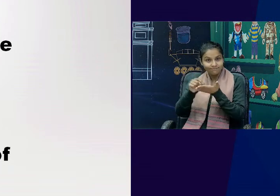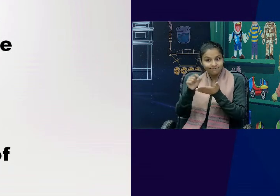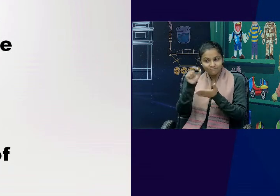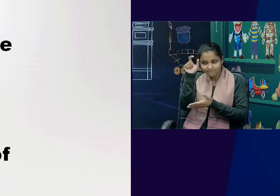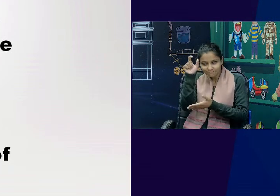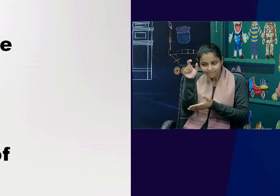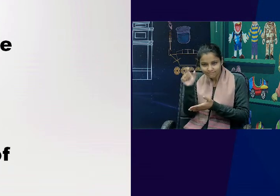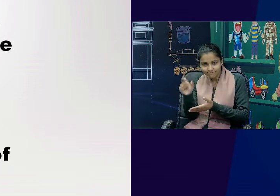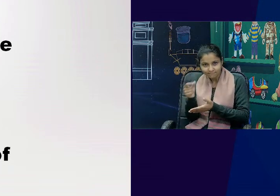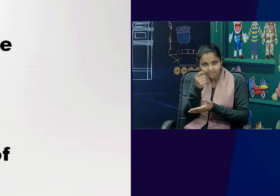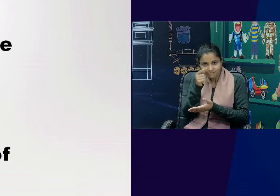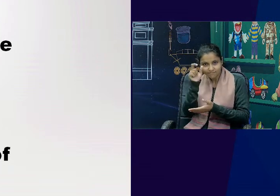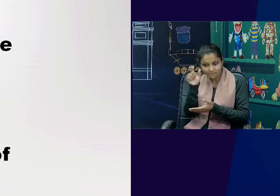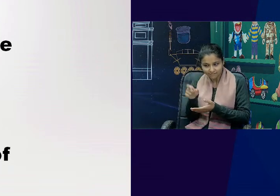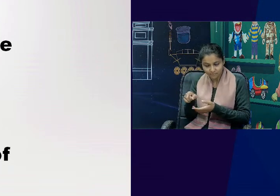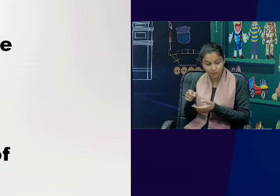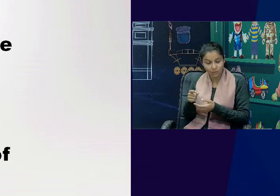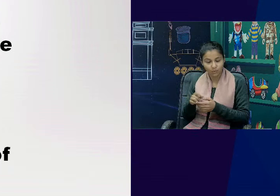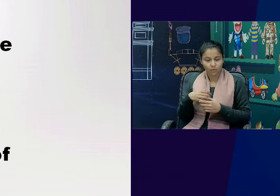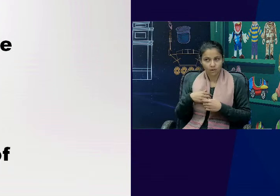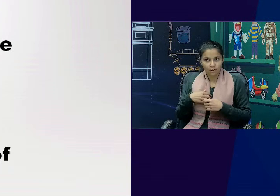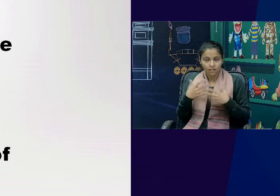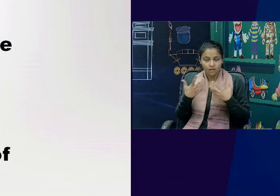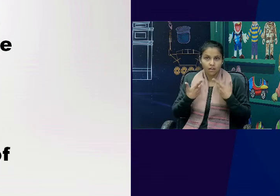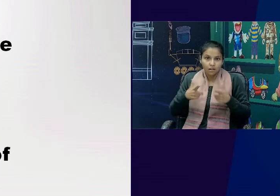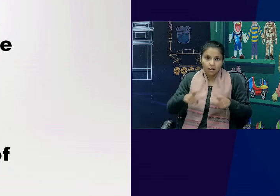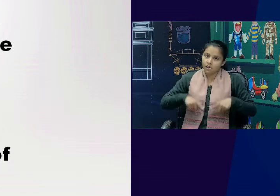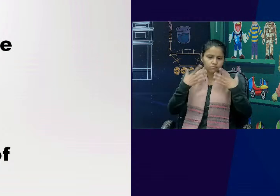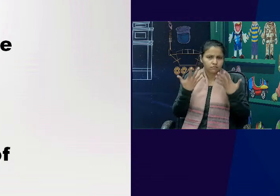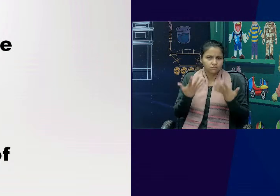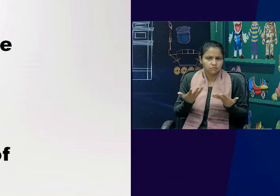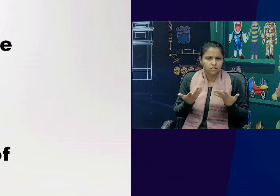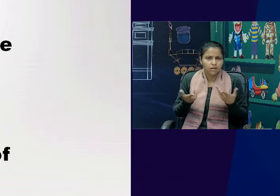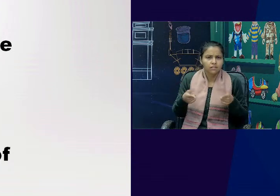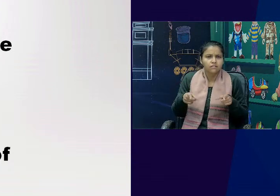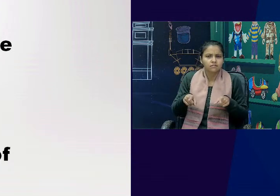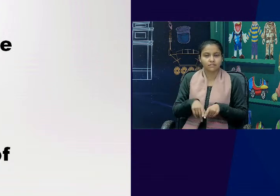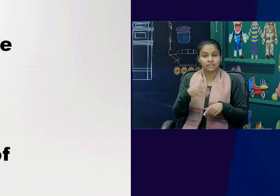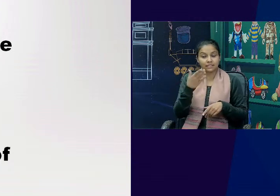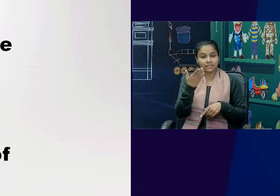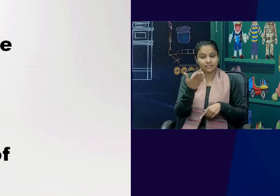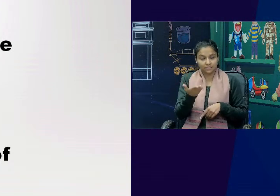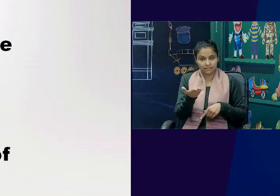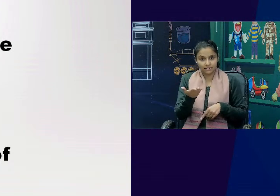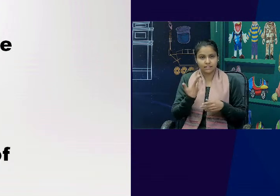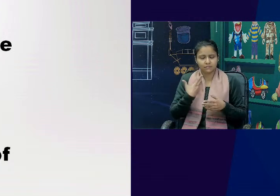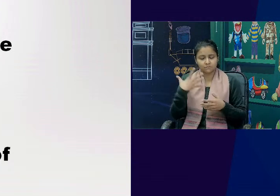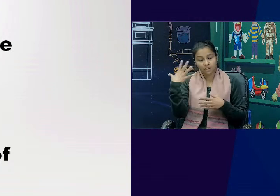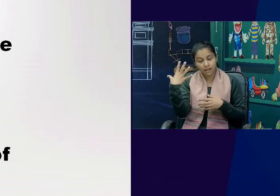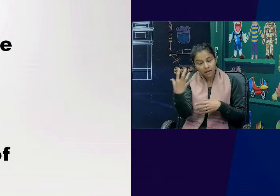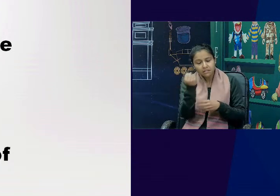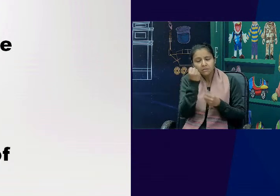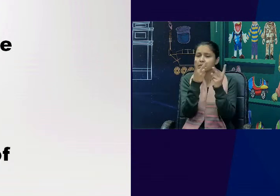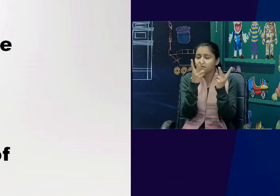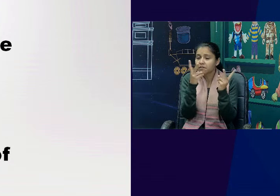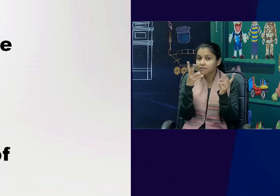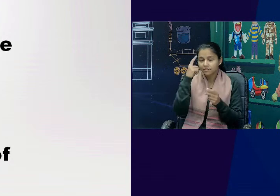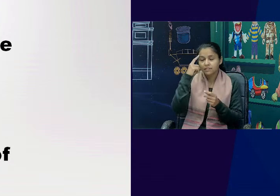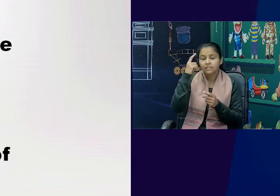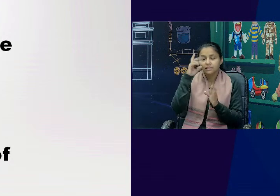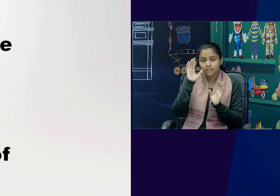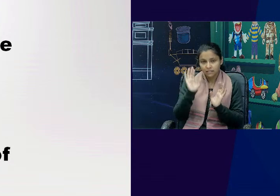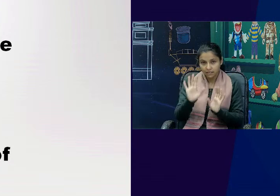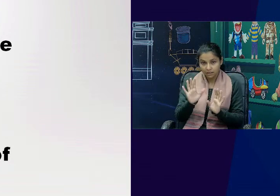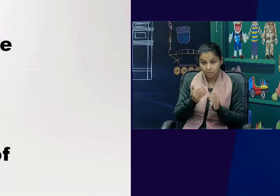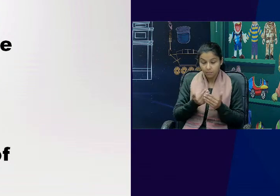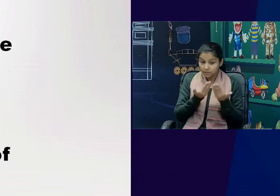arrogant, that he had taken life so lightly, that he achieved many things, and he was there and he